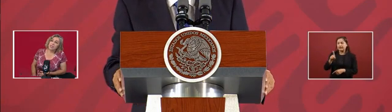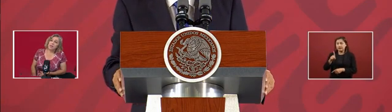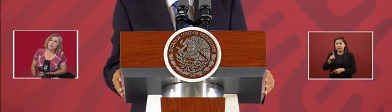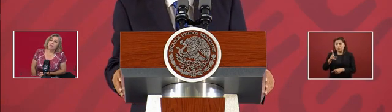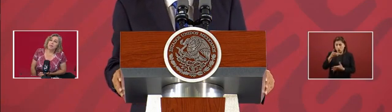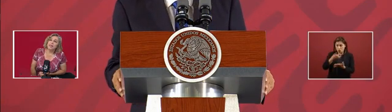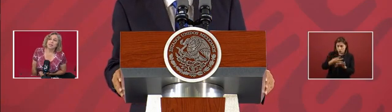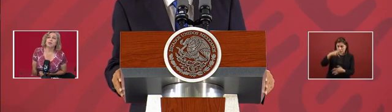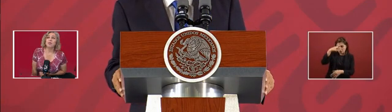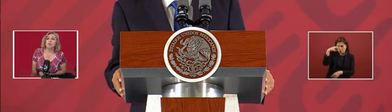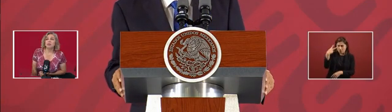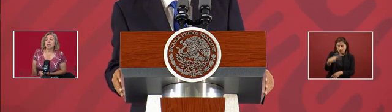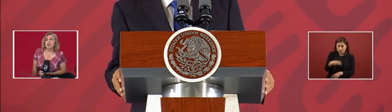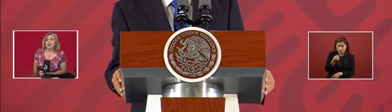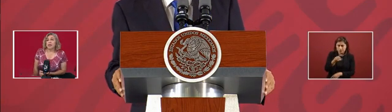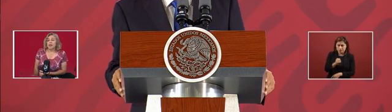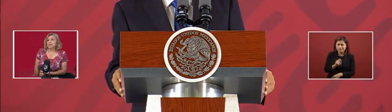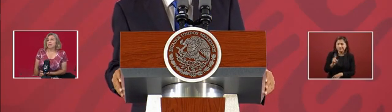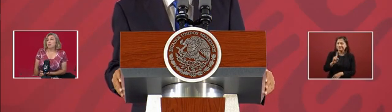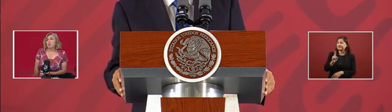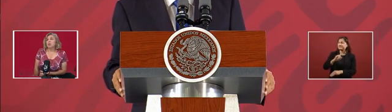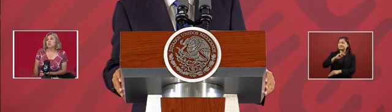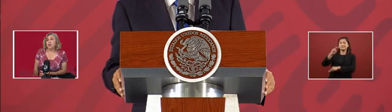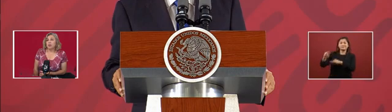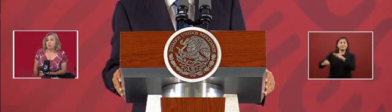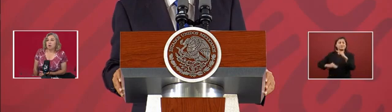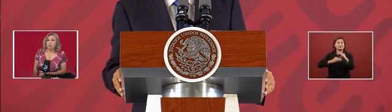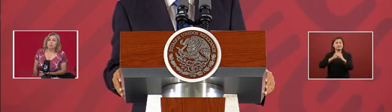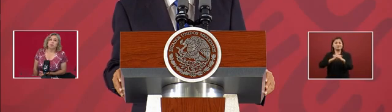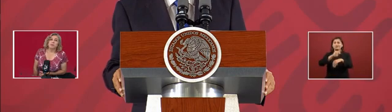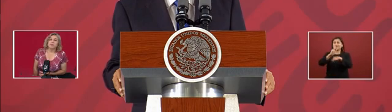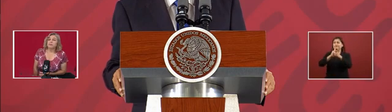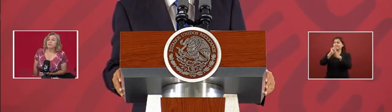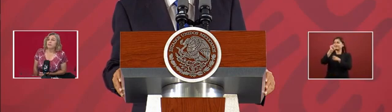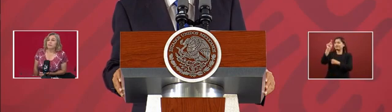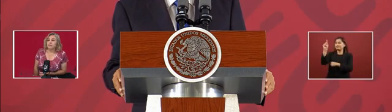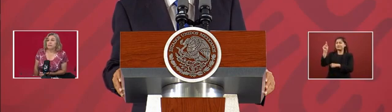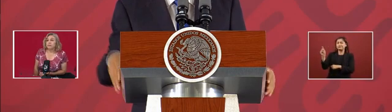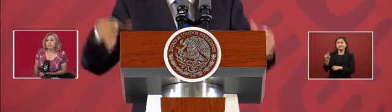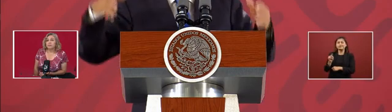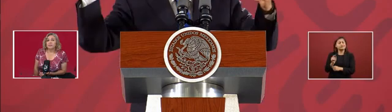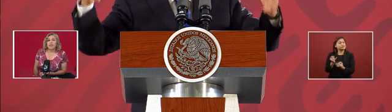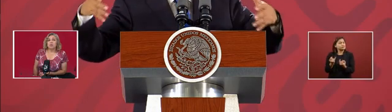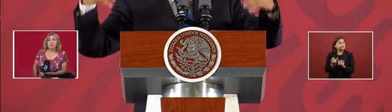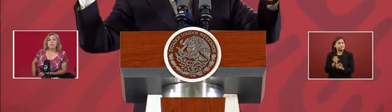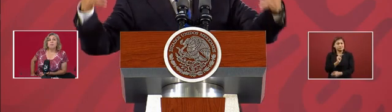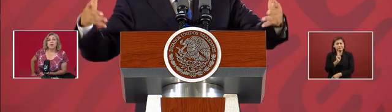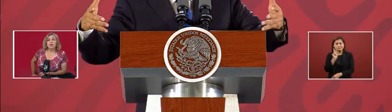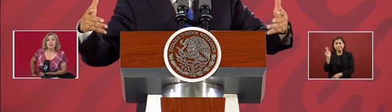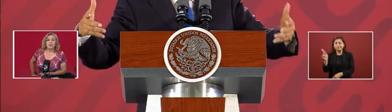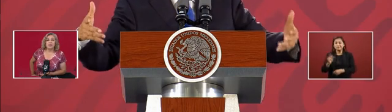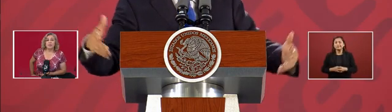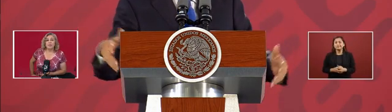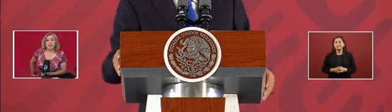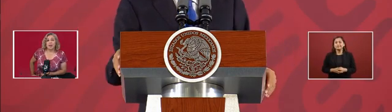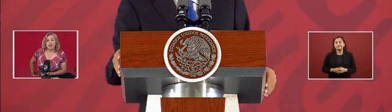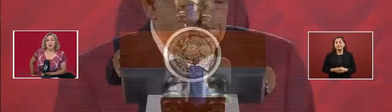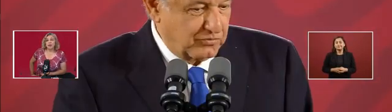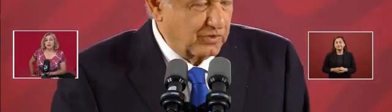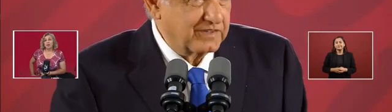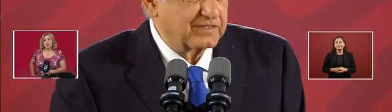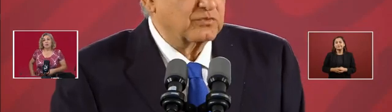Yo estoy de acuerdo en que los ciudadanos I am in agreement ejerzan with the su derecho citizens to exercise their a right manifestarse, to